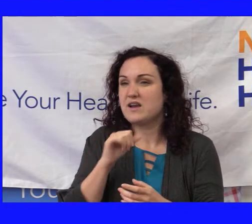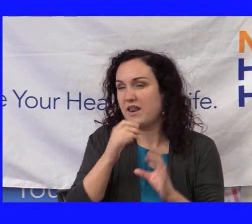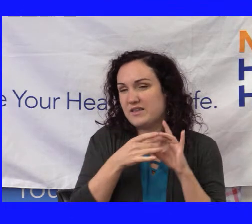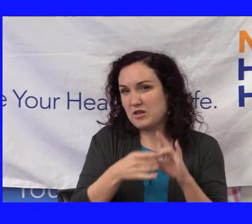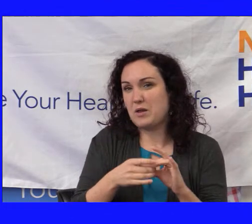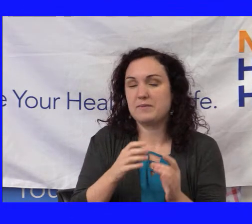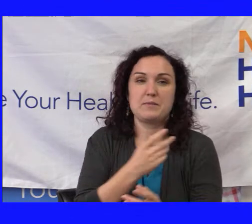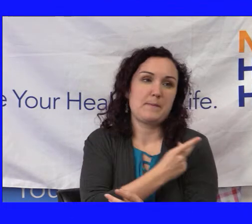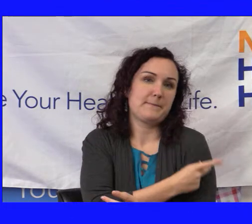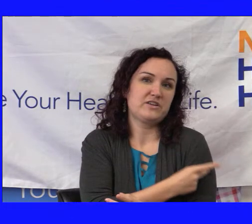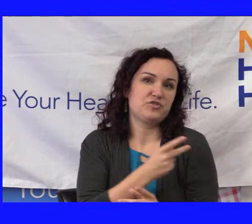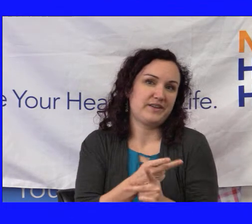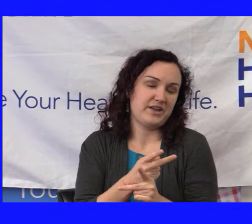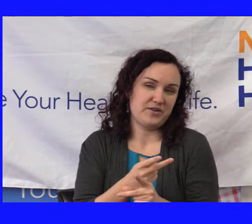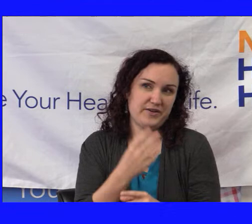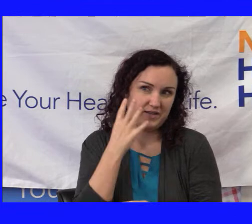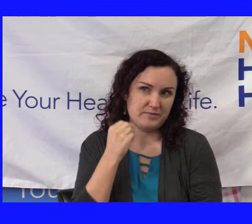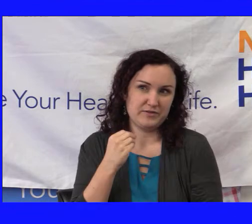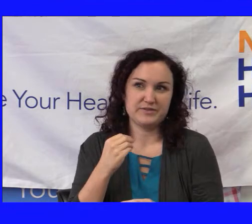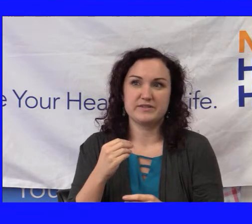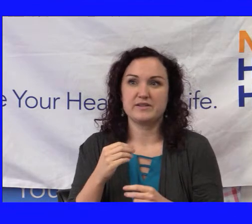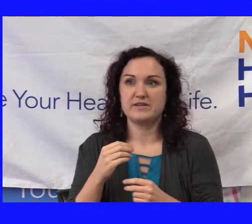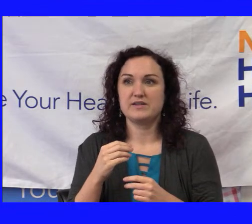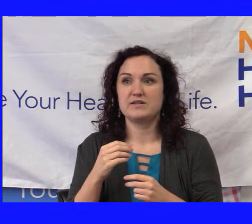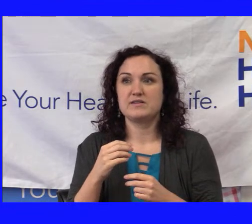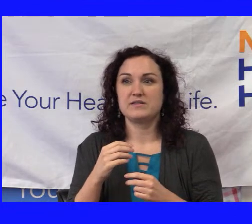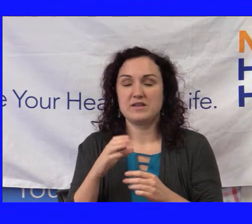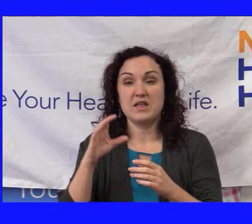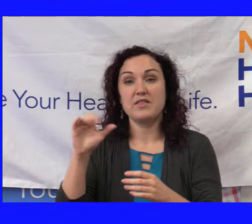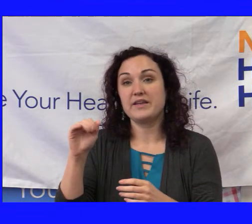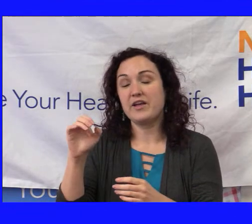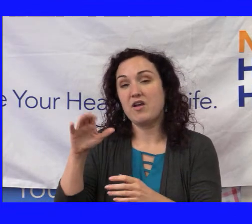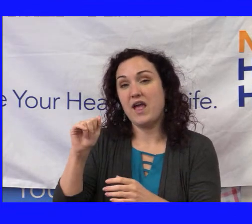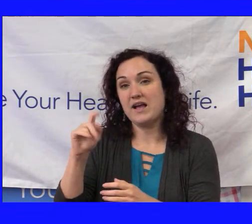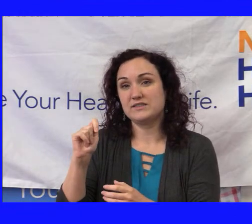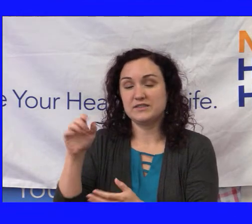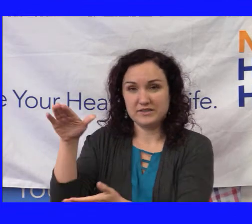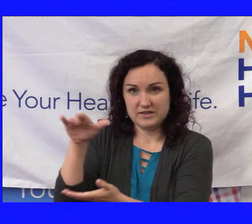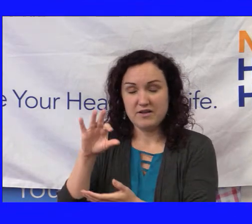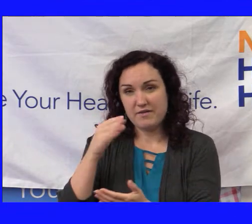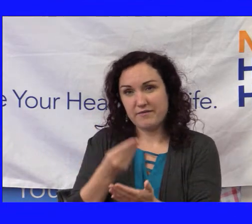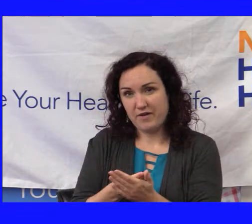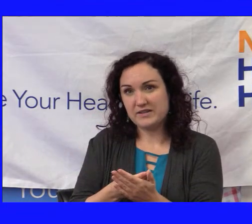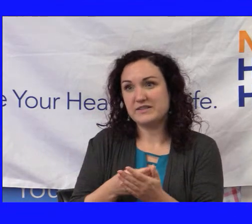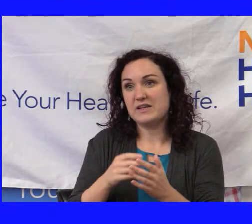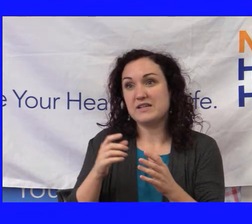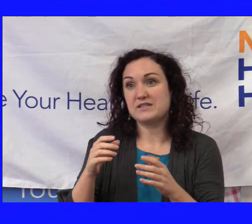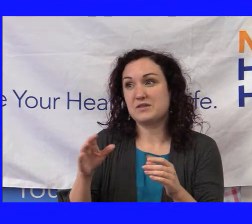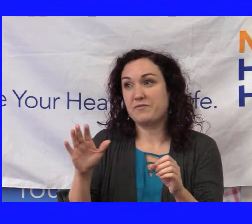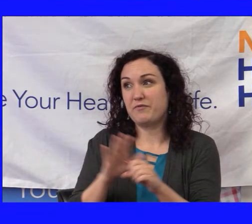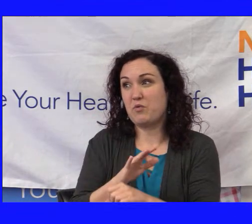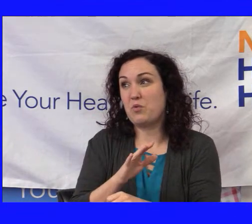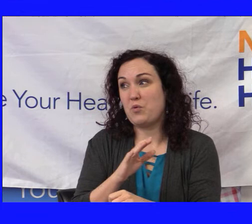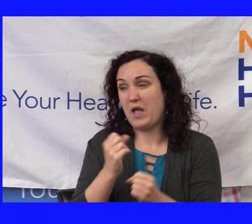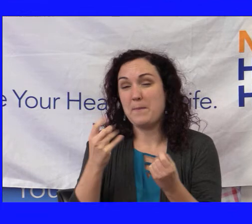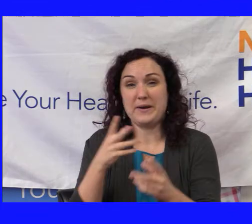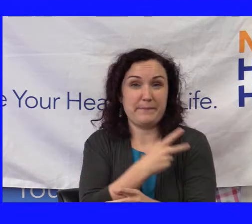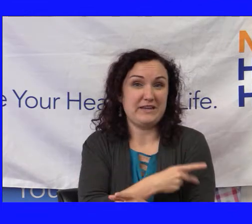care experience. The CARES Act funding, of course, was tied to the sheer volume of COVID patients we had, and so it